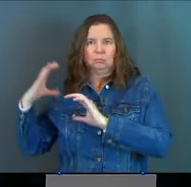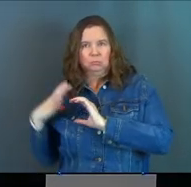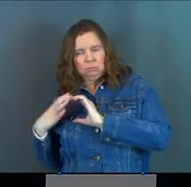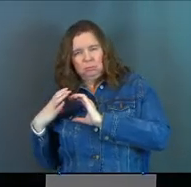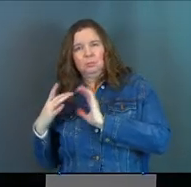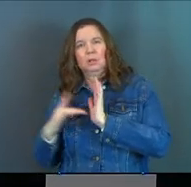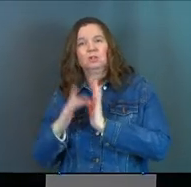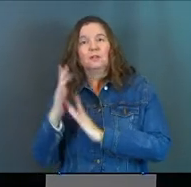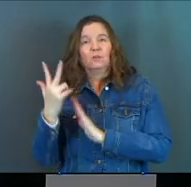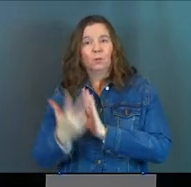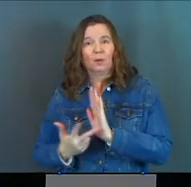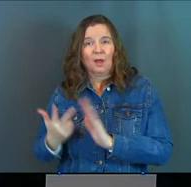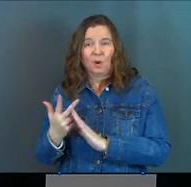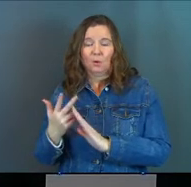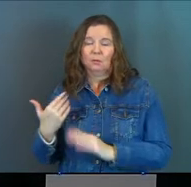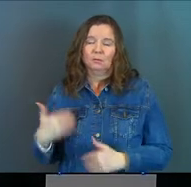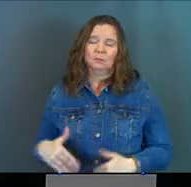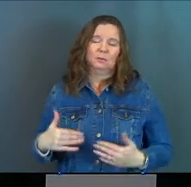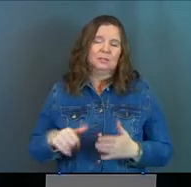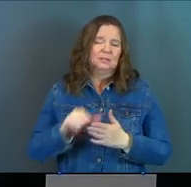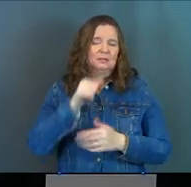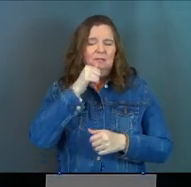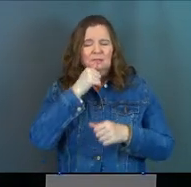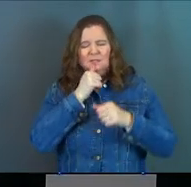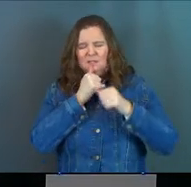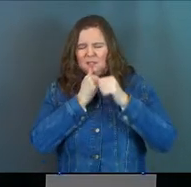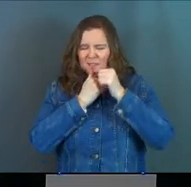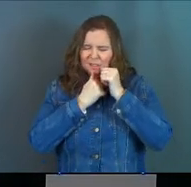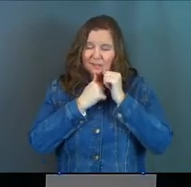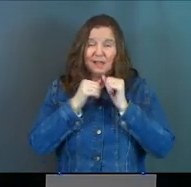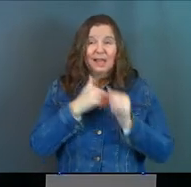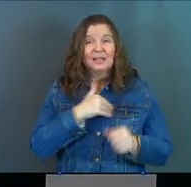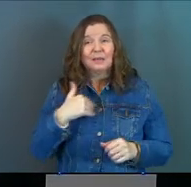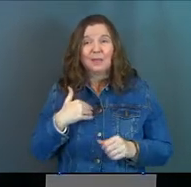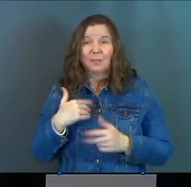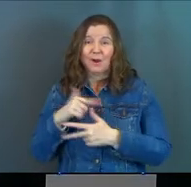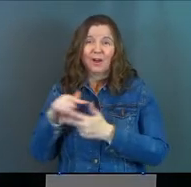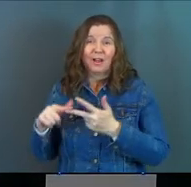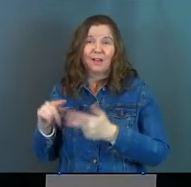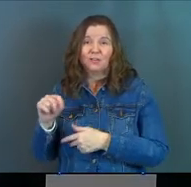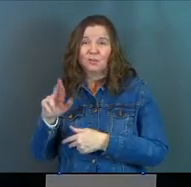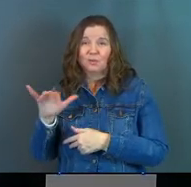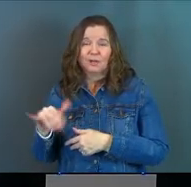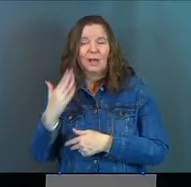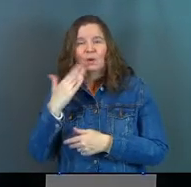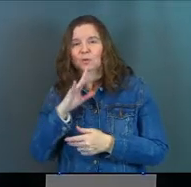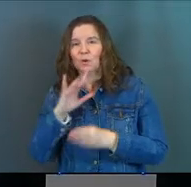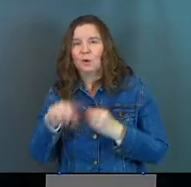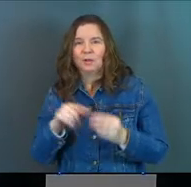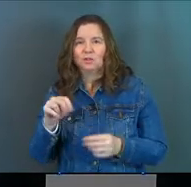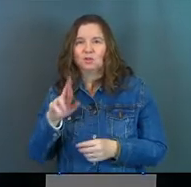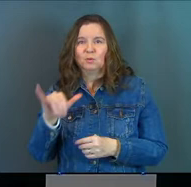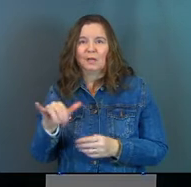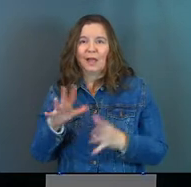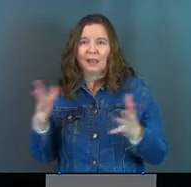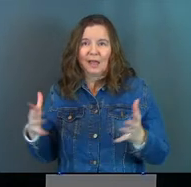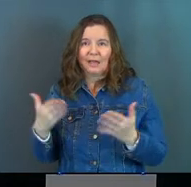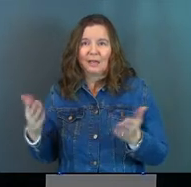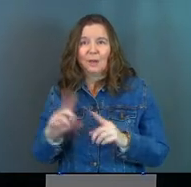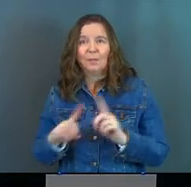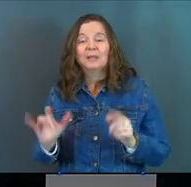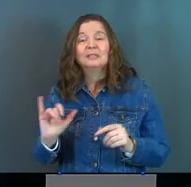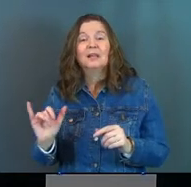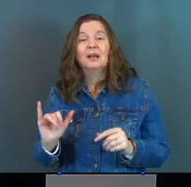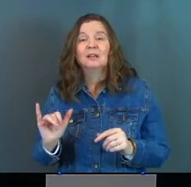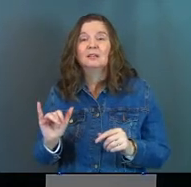3 hours. And it's so intense, and he's a member of the Trinity, and I know we're not big, we don't talk about the Trinity a whole lot here,